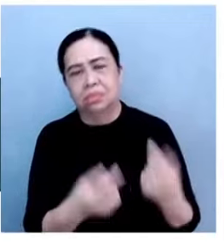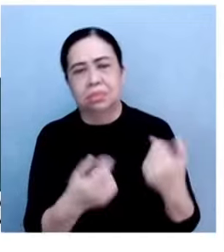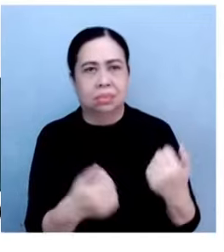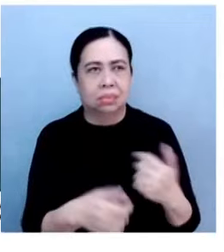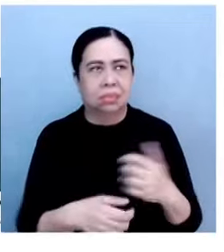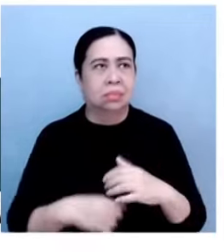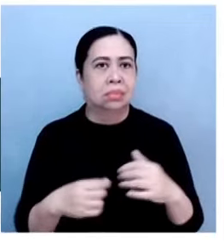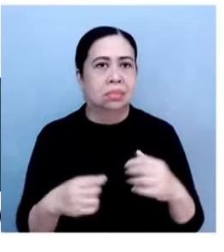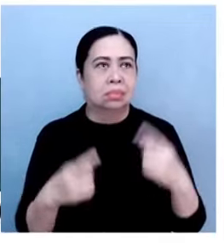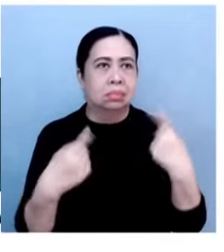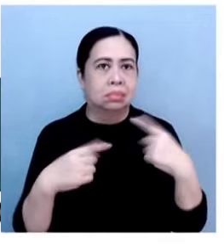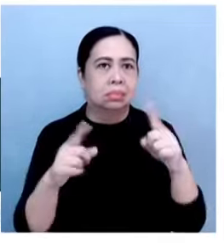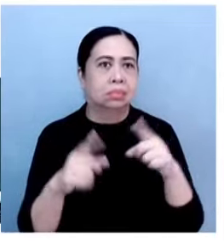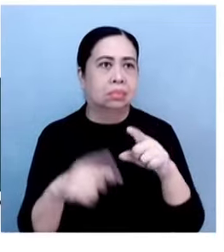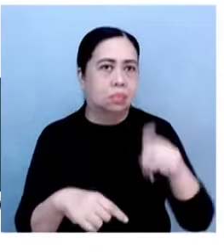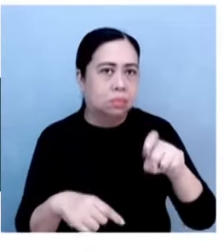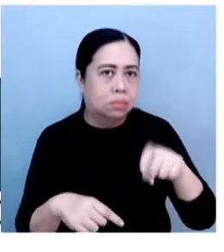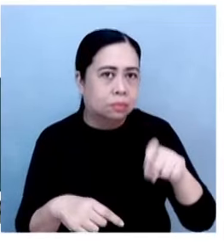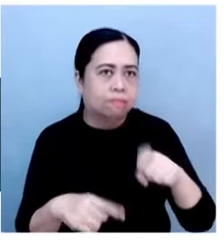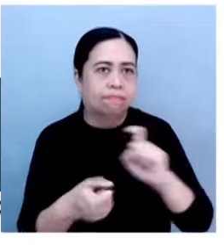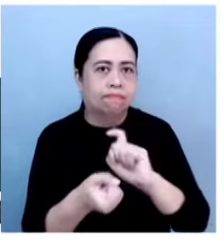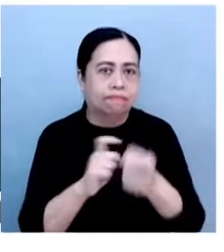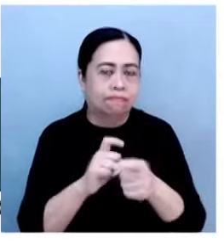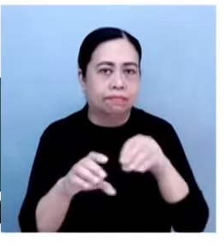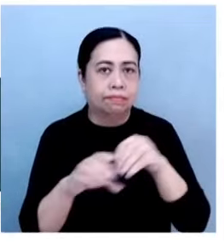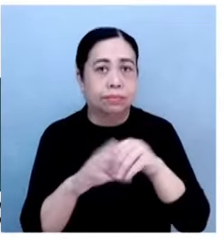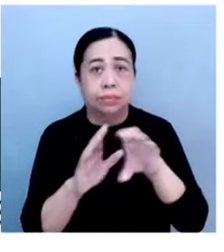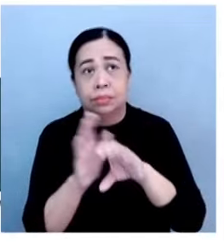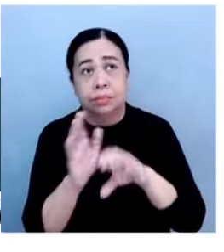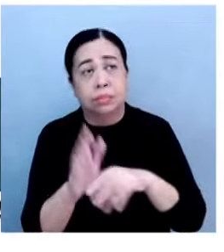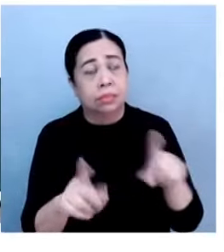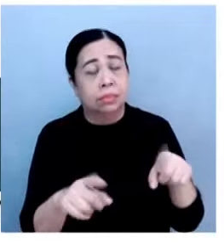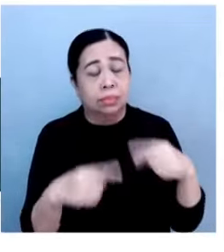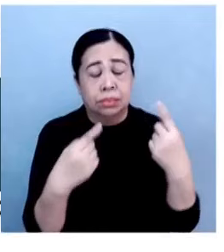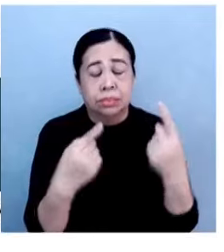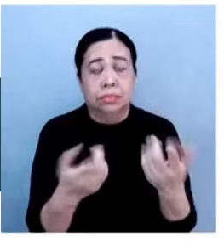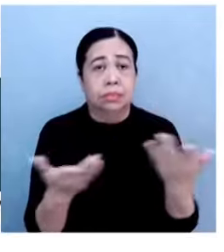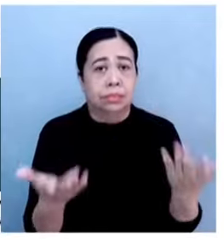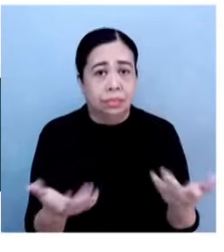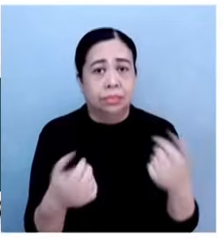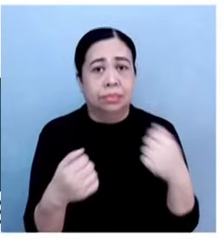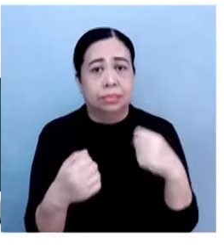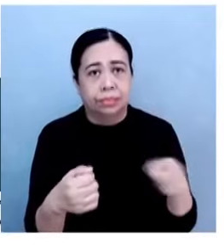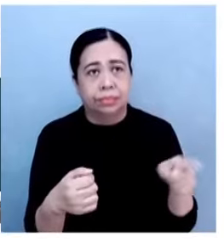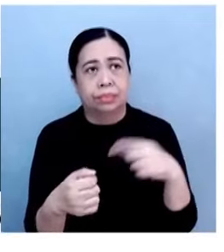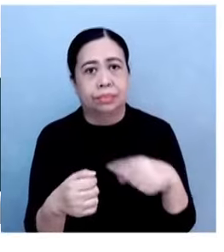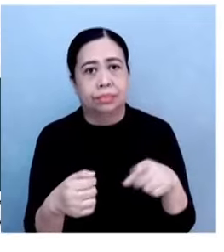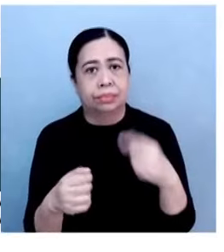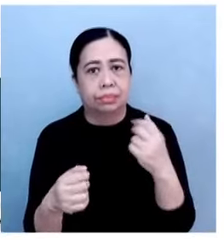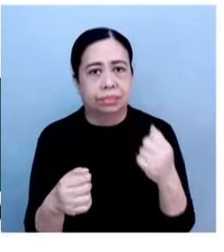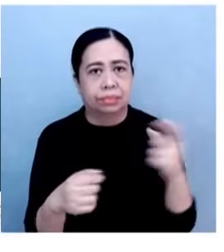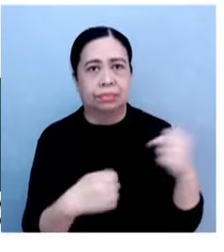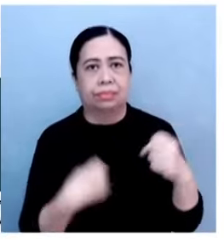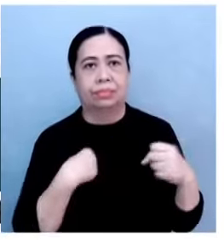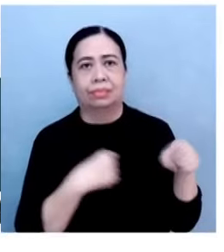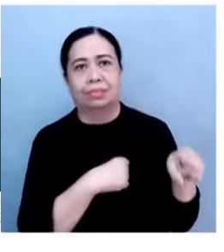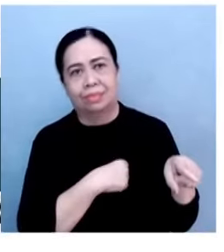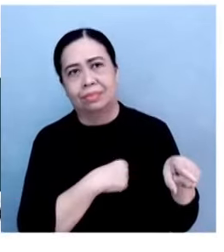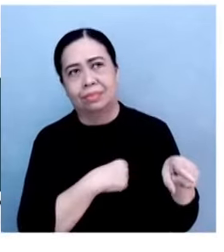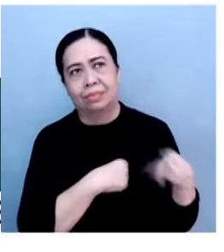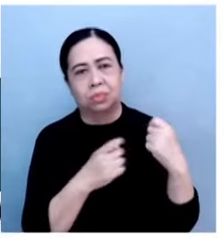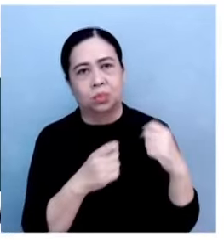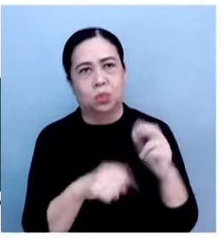to effect the needed change in our constitution. And this has always been the deadlock, and sometimes the Senate weaponize